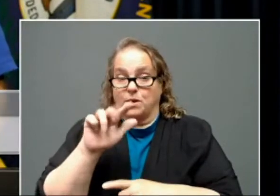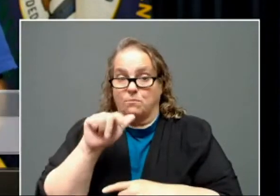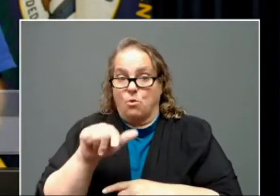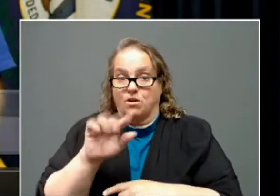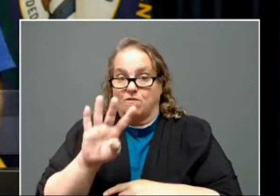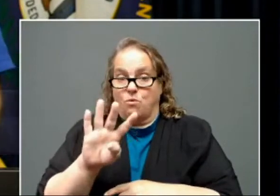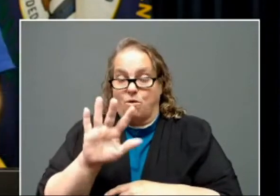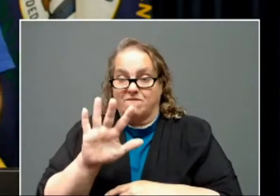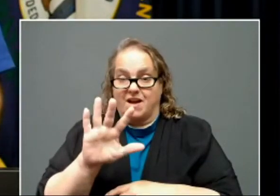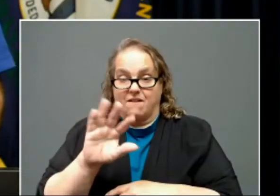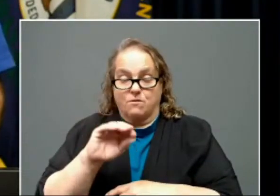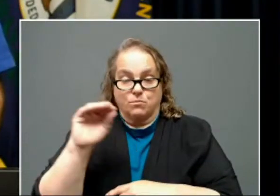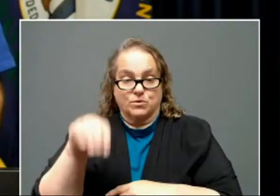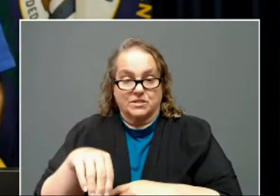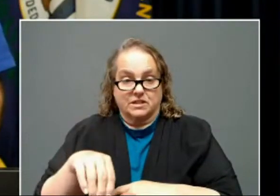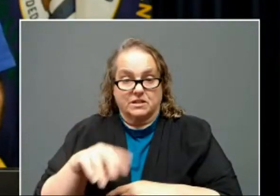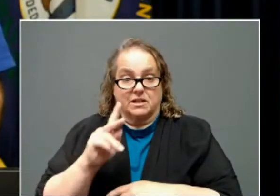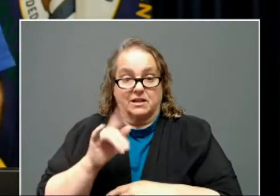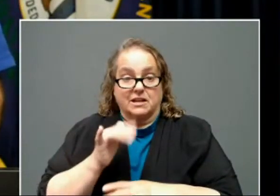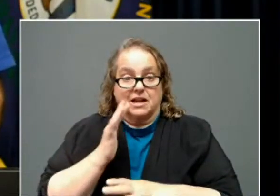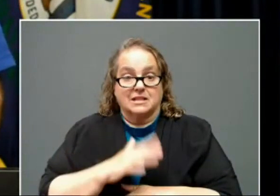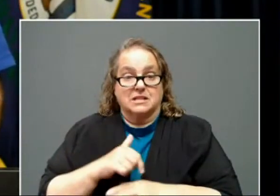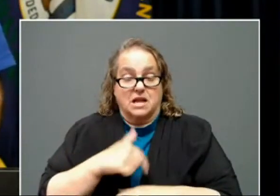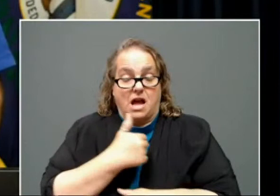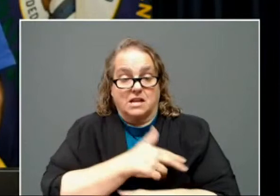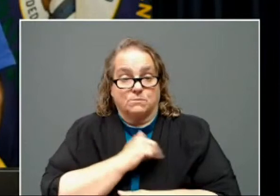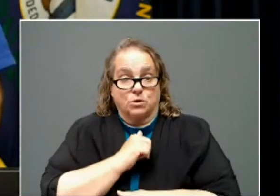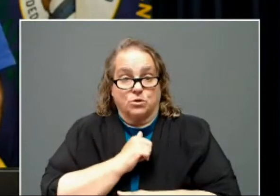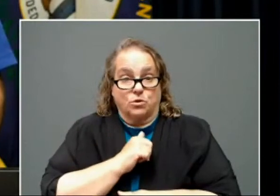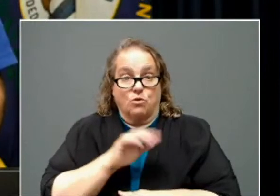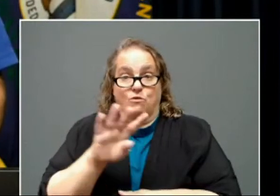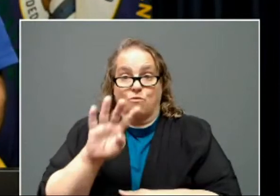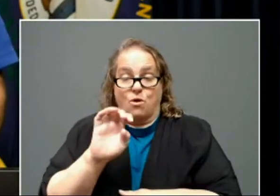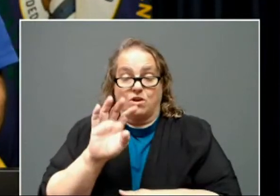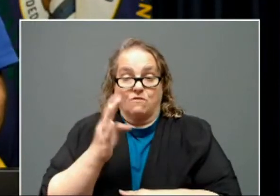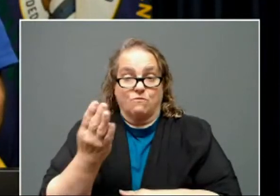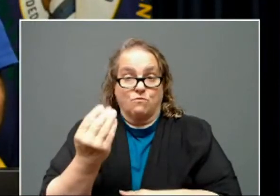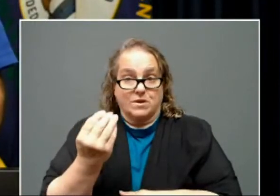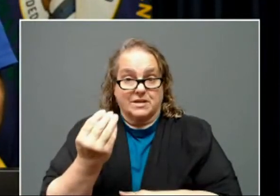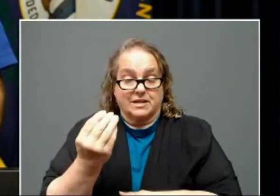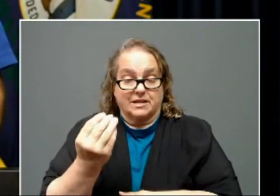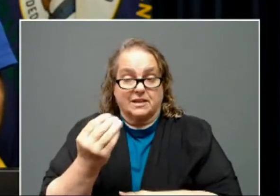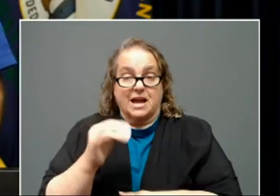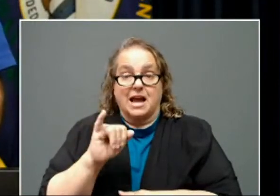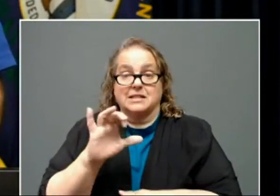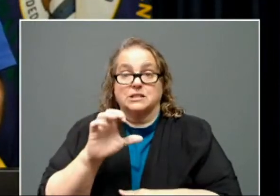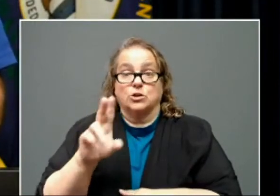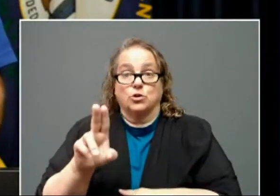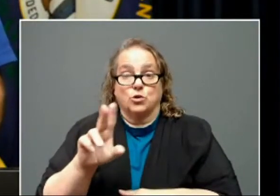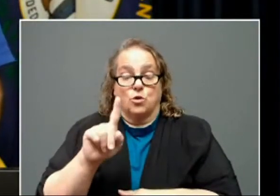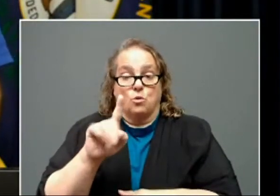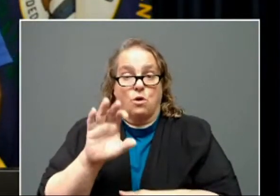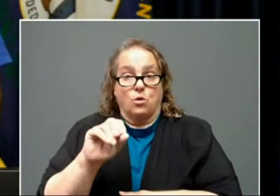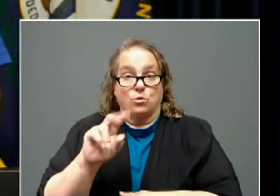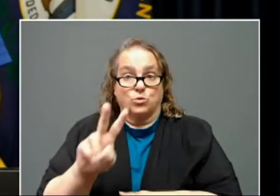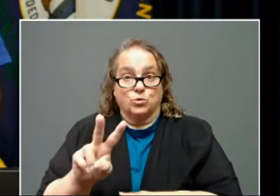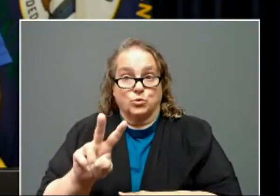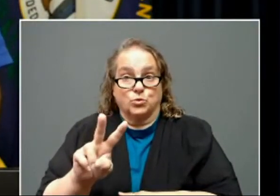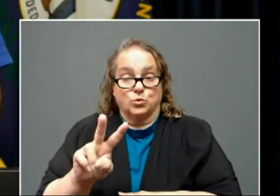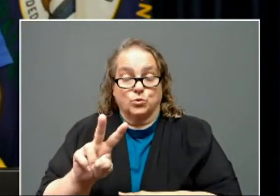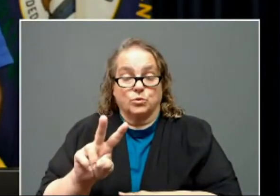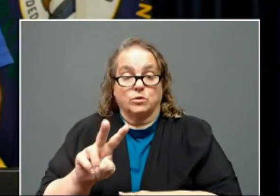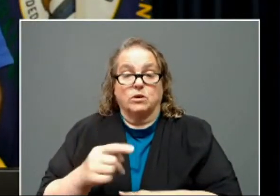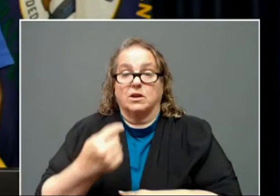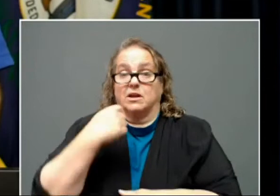3.45%. Kentuckians hospitalized due to COVID, 414. In the ICU, 102. On a